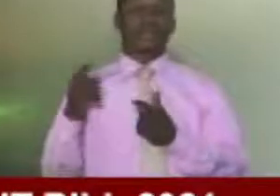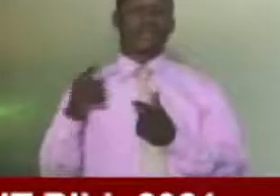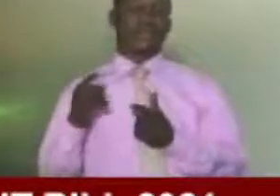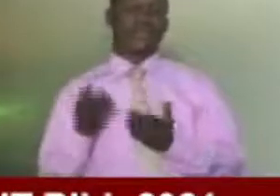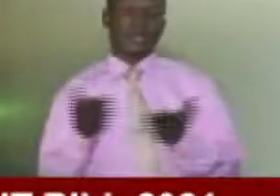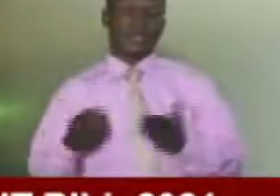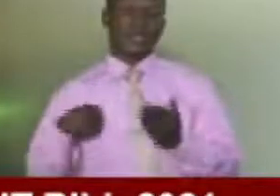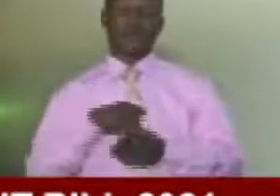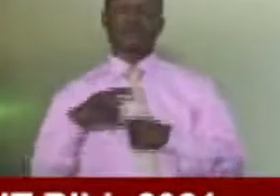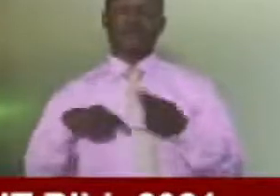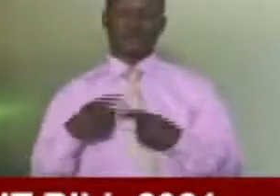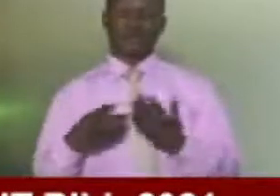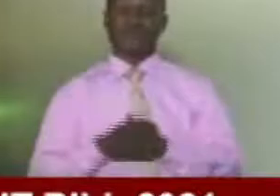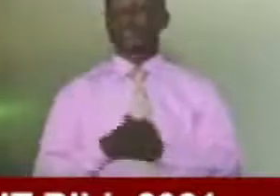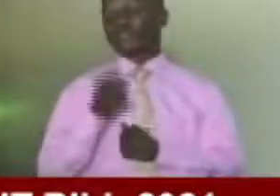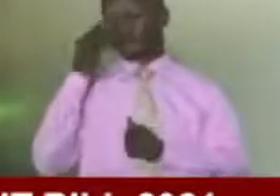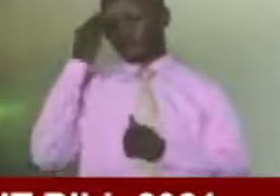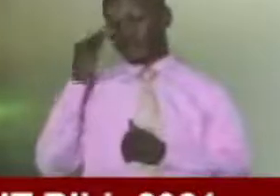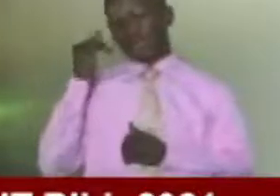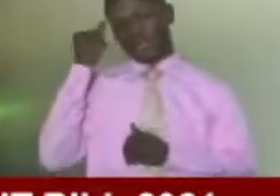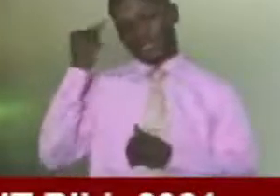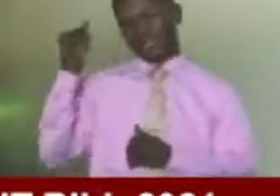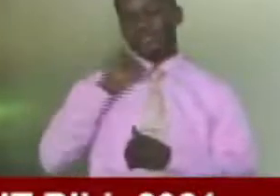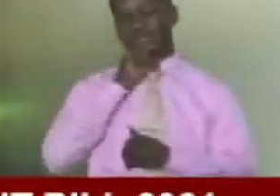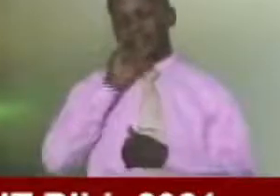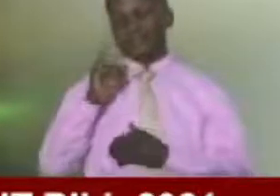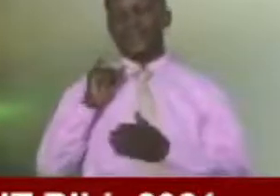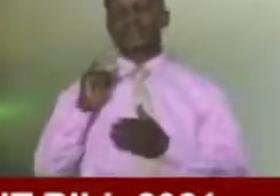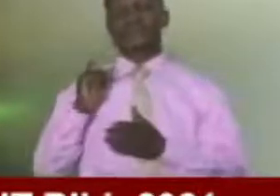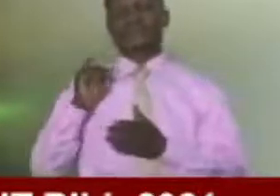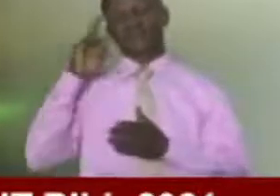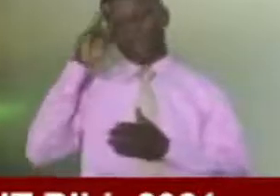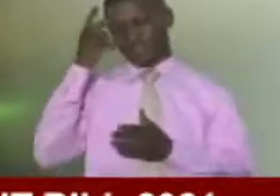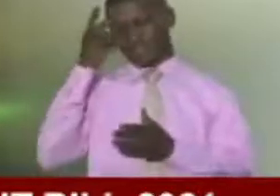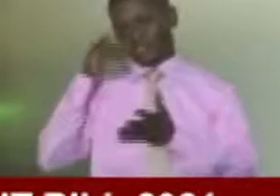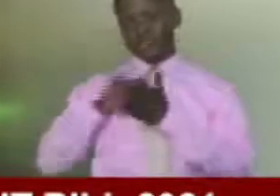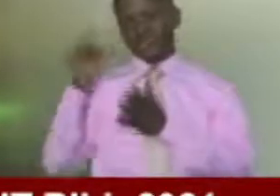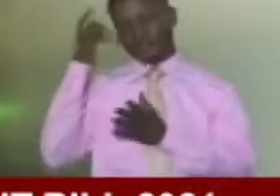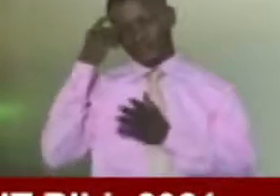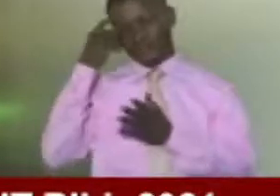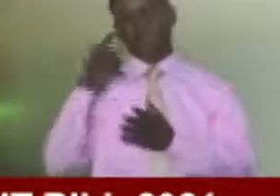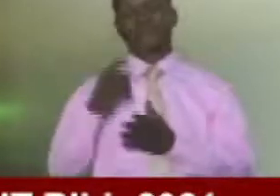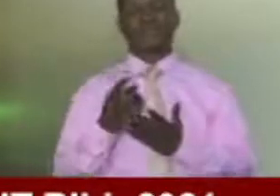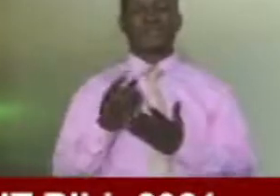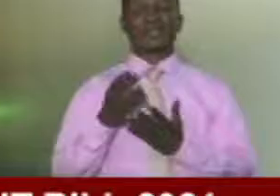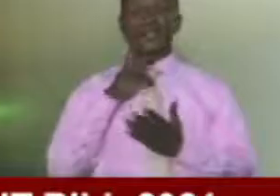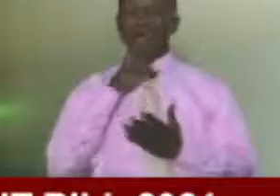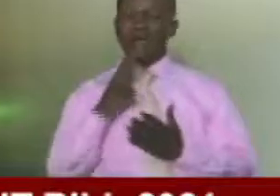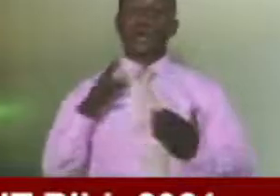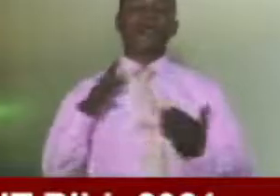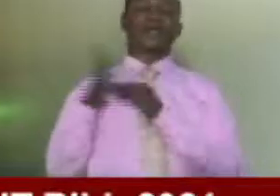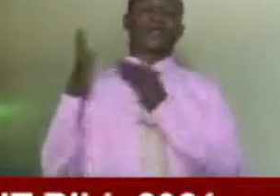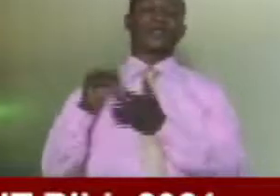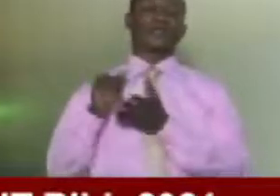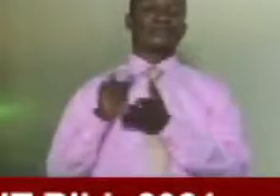first question. You know, the idea is a total misunderstanding that the governors are against direct primaries. The